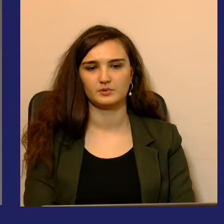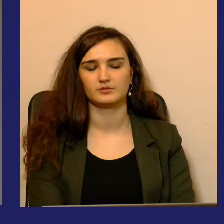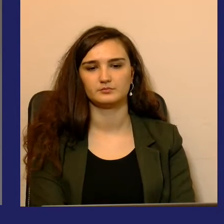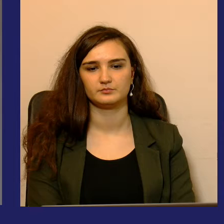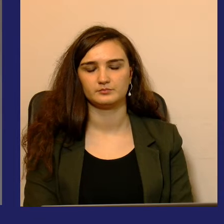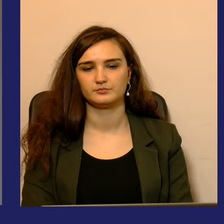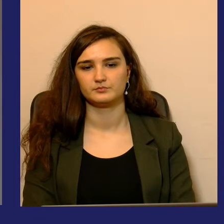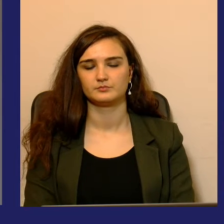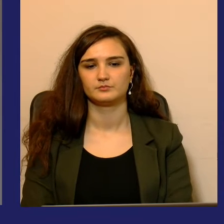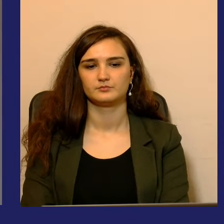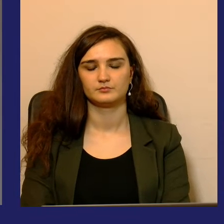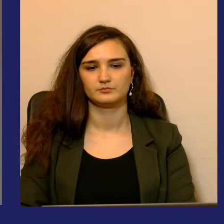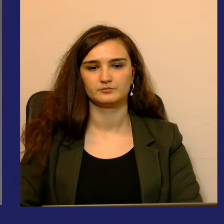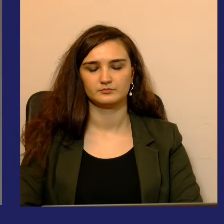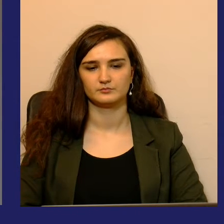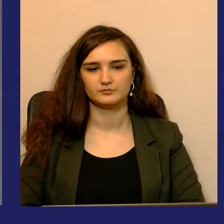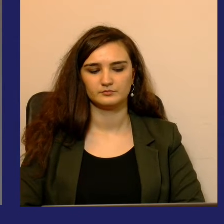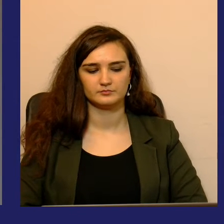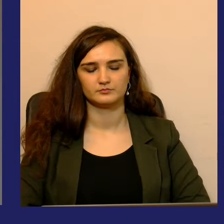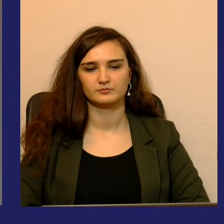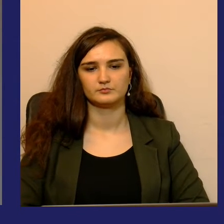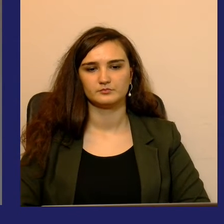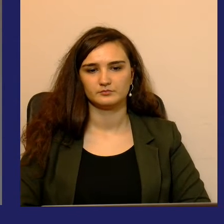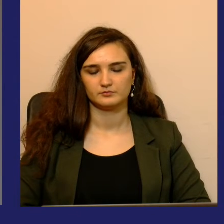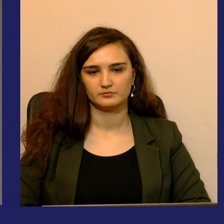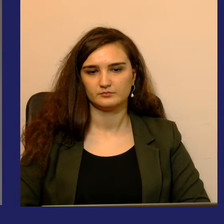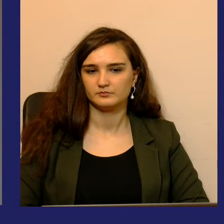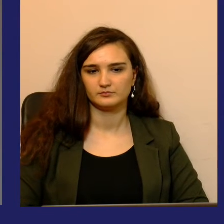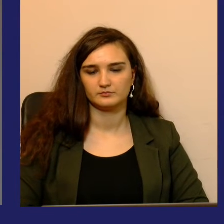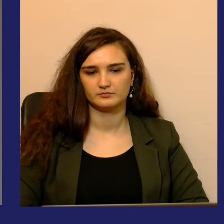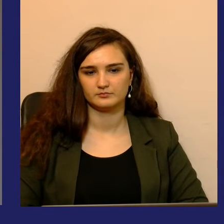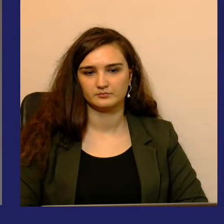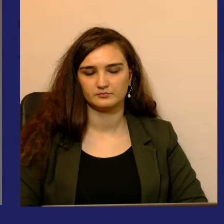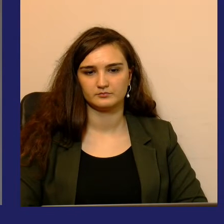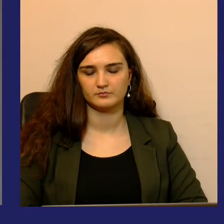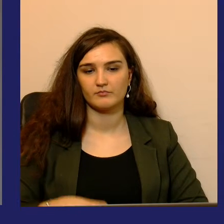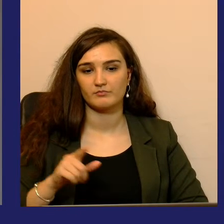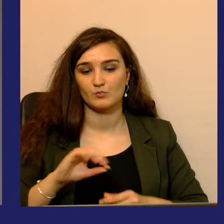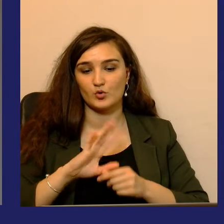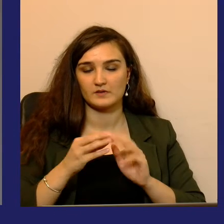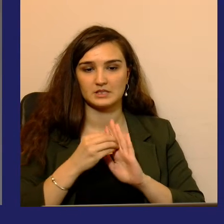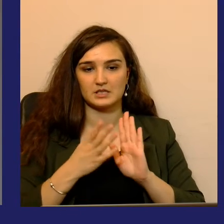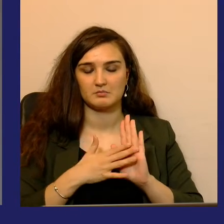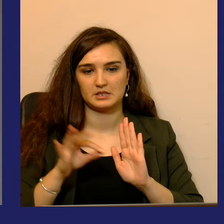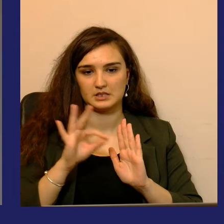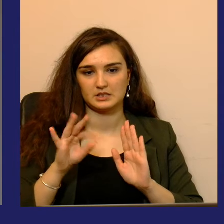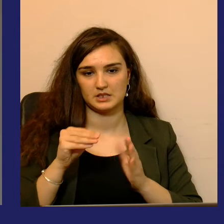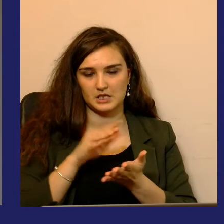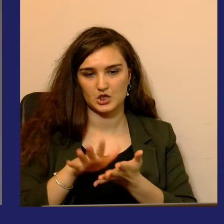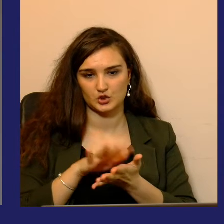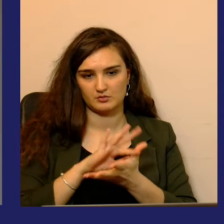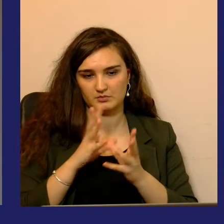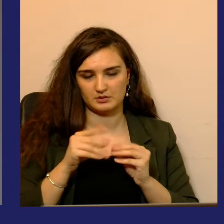more than 9 trillion globally. And there's a whole range of different types of spending and measures that have been put in